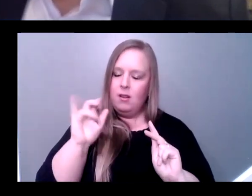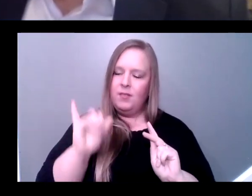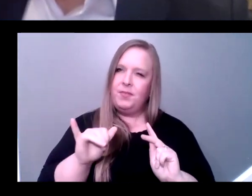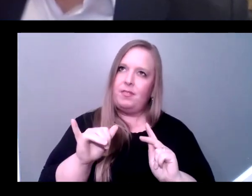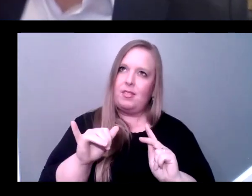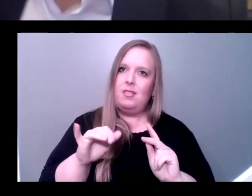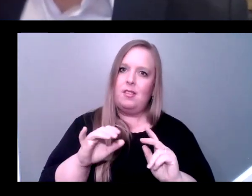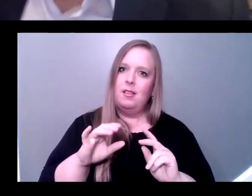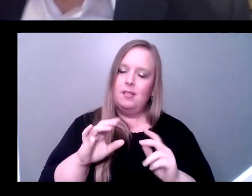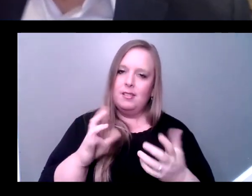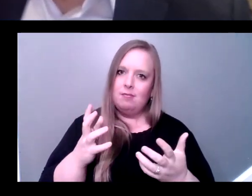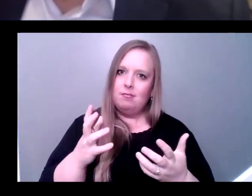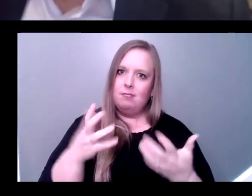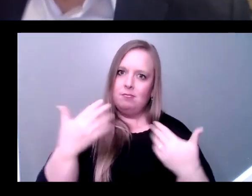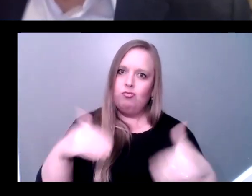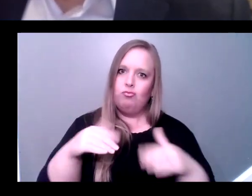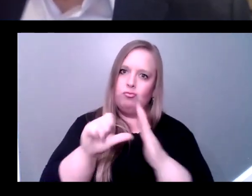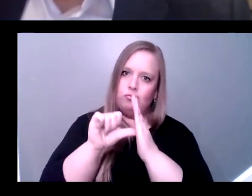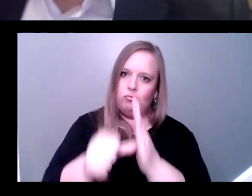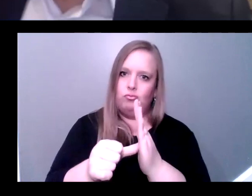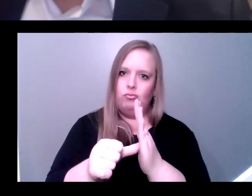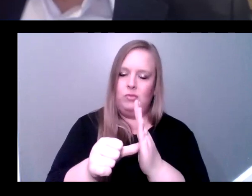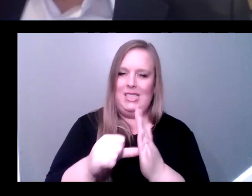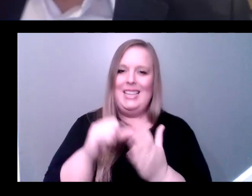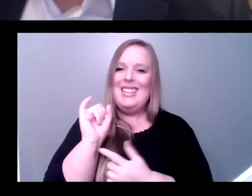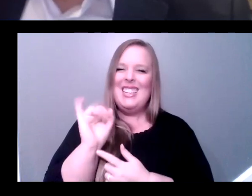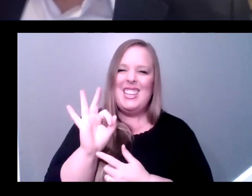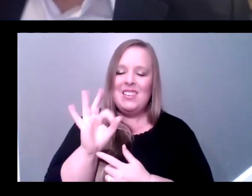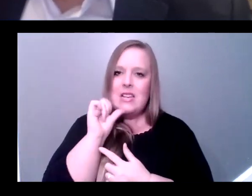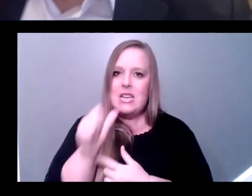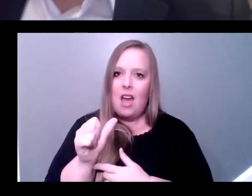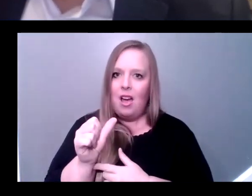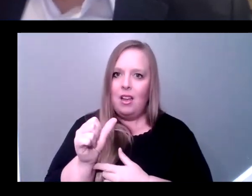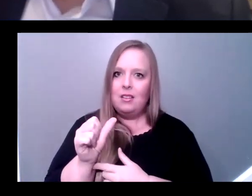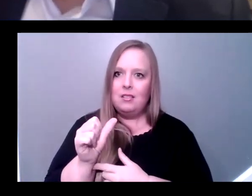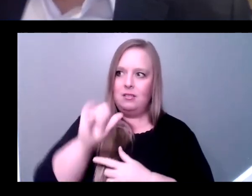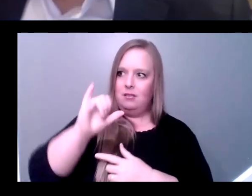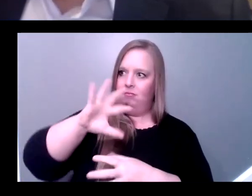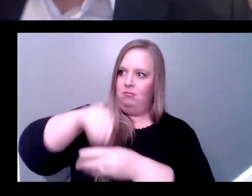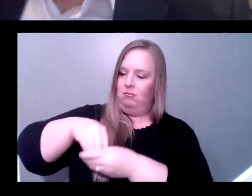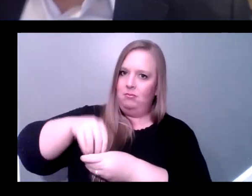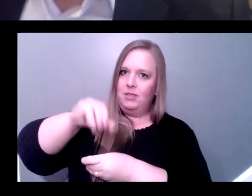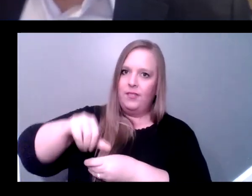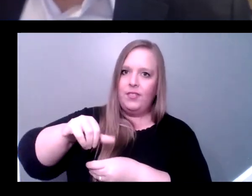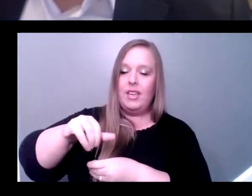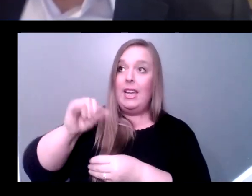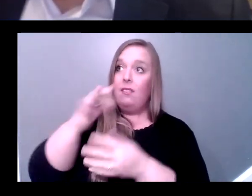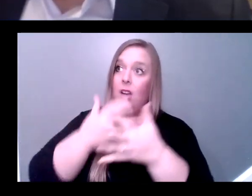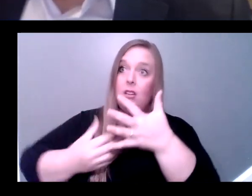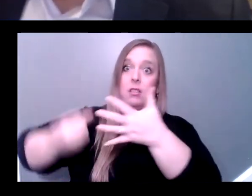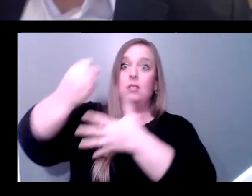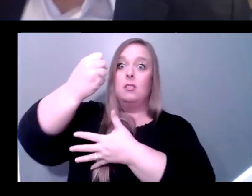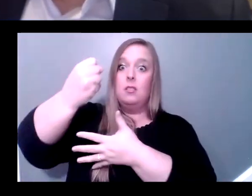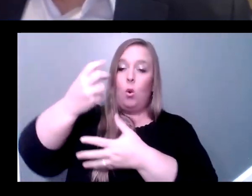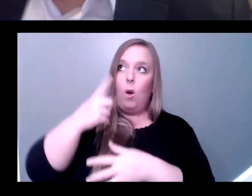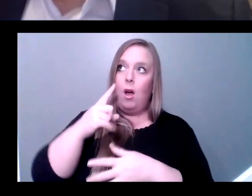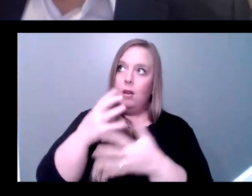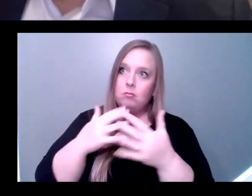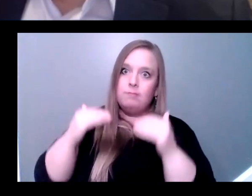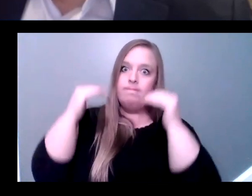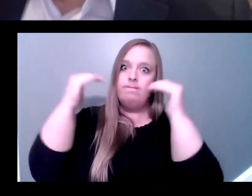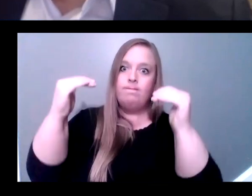ethnic homogeneity. So Dayton, in a sense, legitimized the success of the genocide by rewarding the aggressors